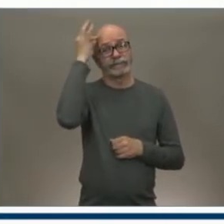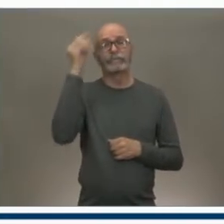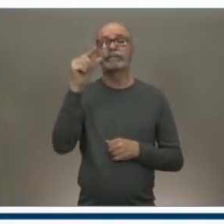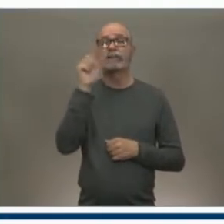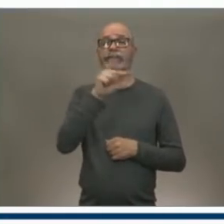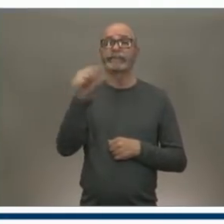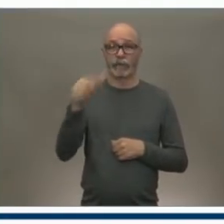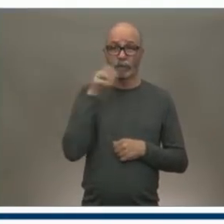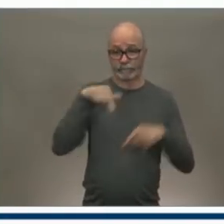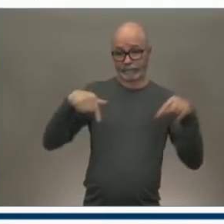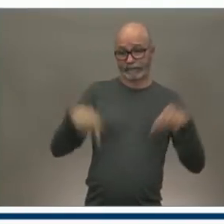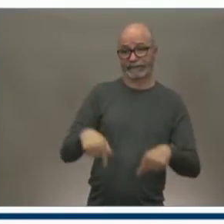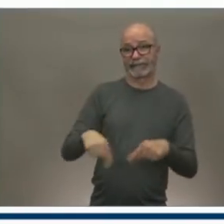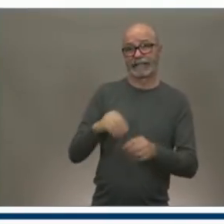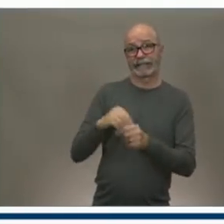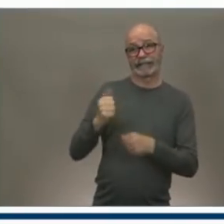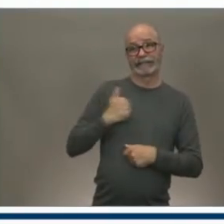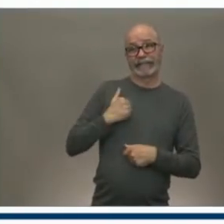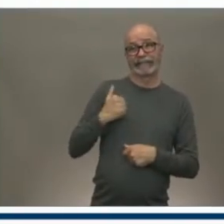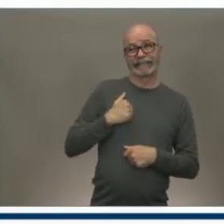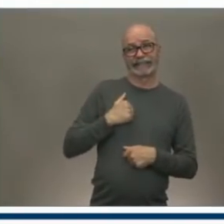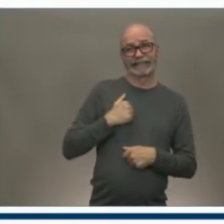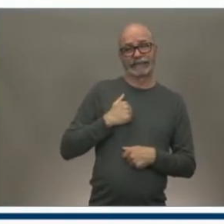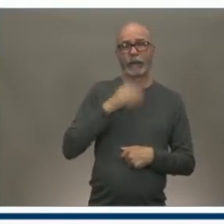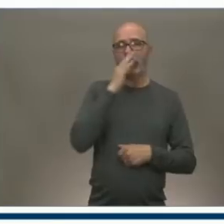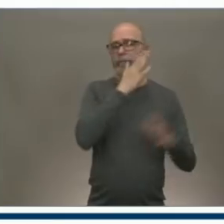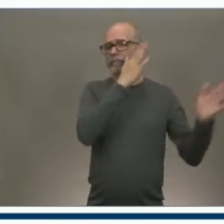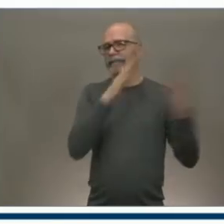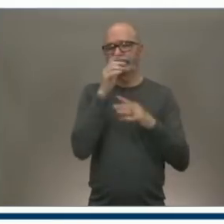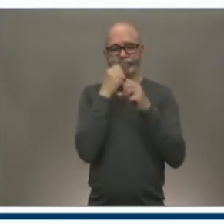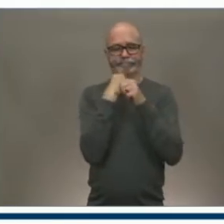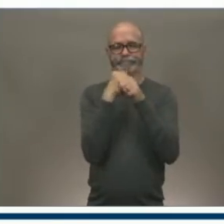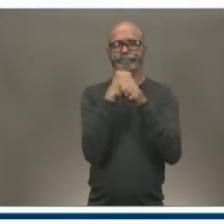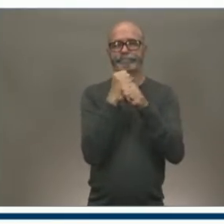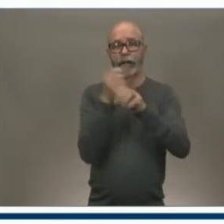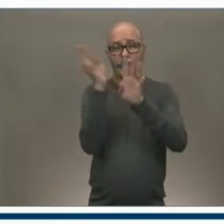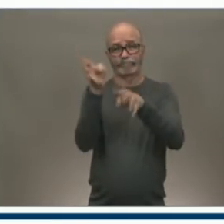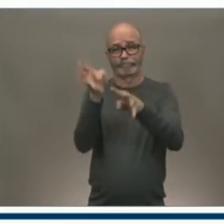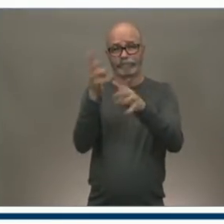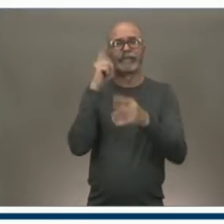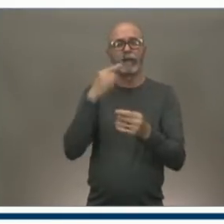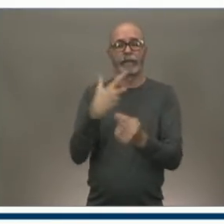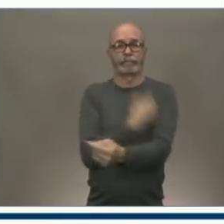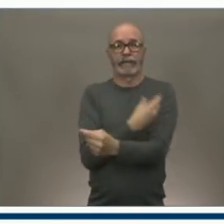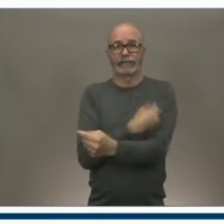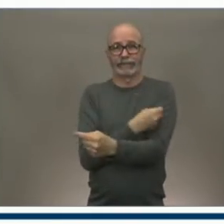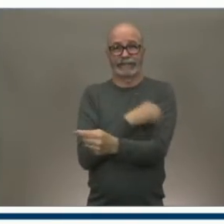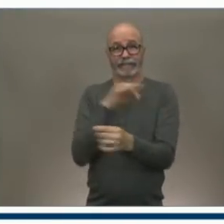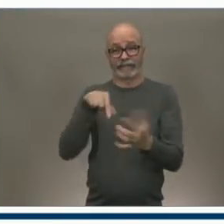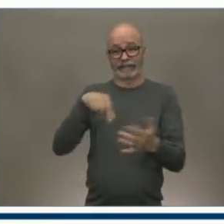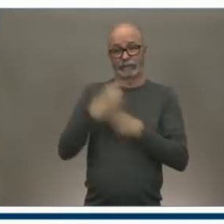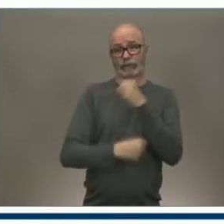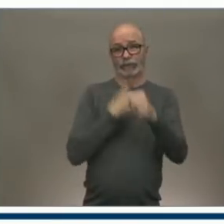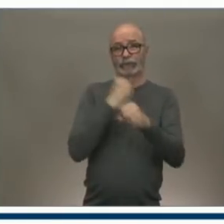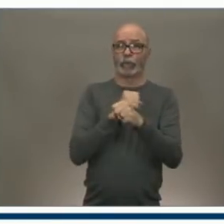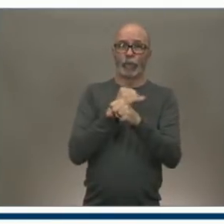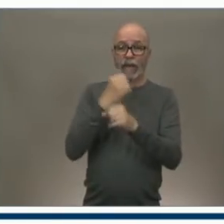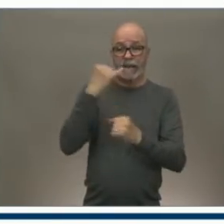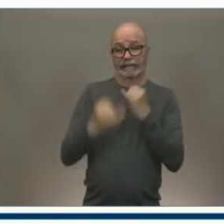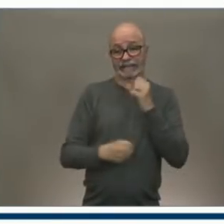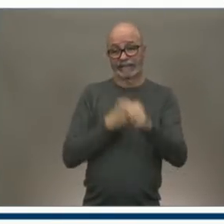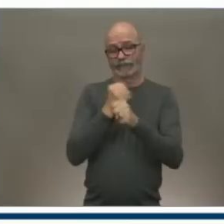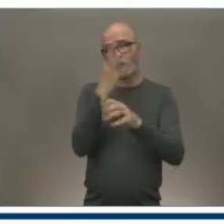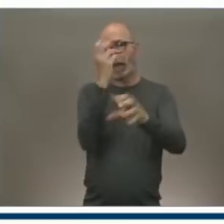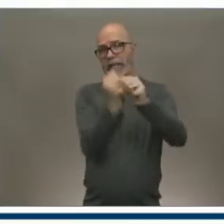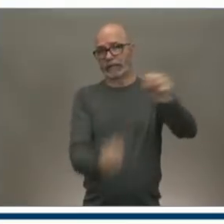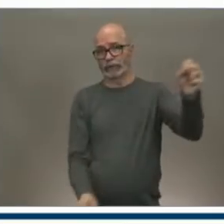in this country by the end of this year, maybe even early into next year. And I just wondered, in relation to